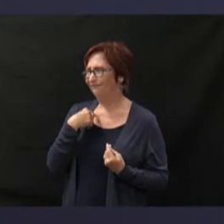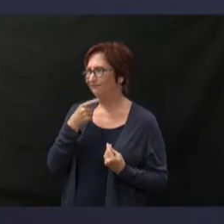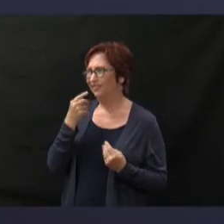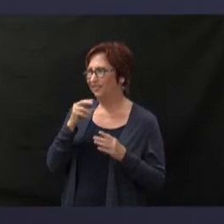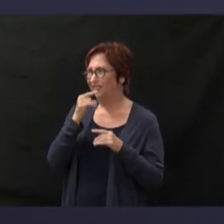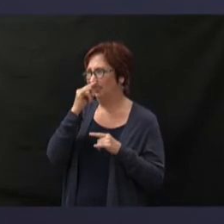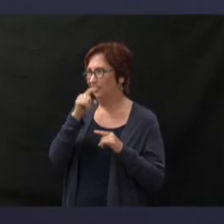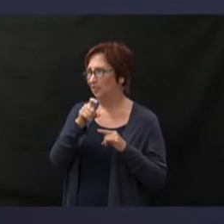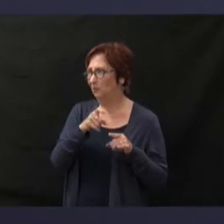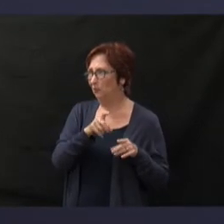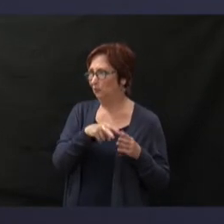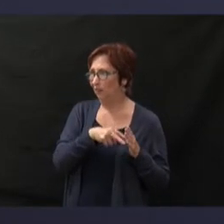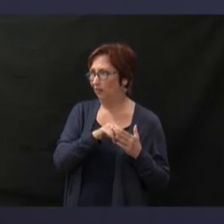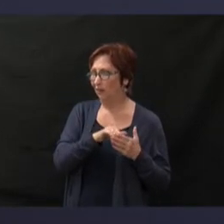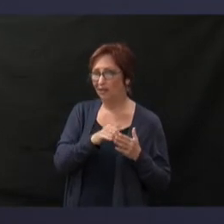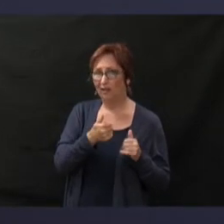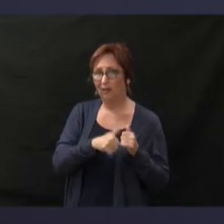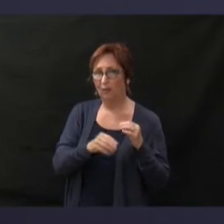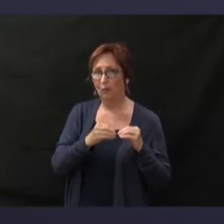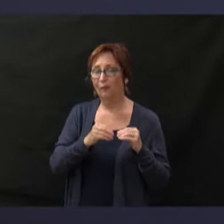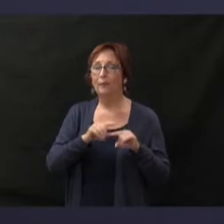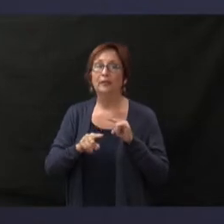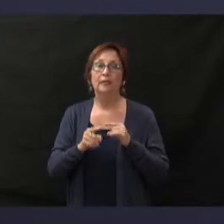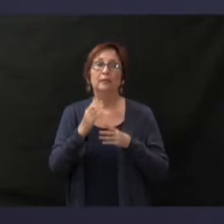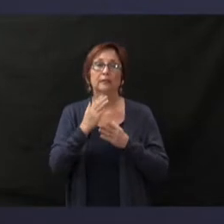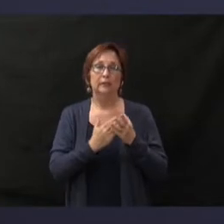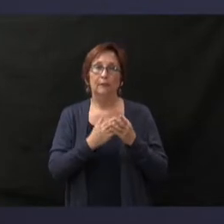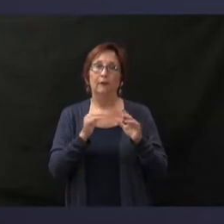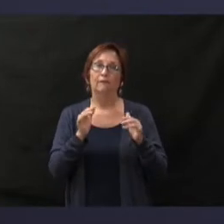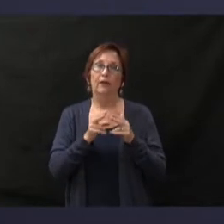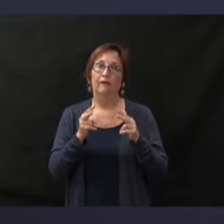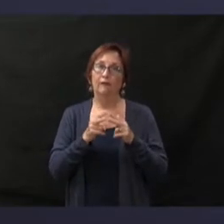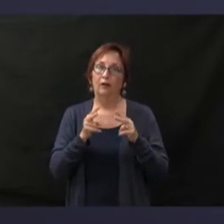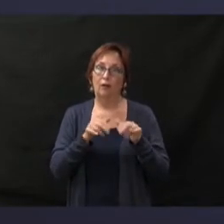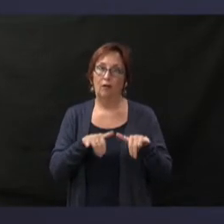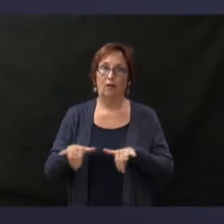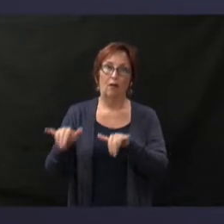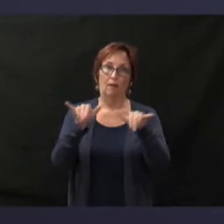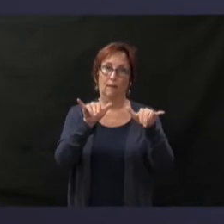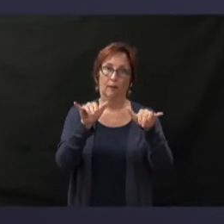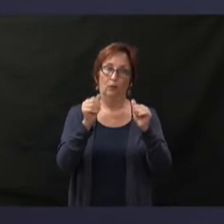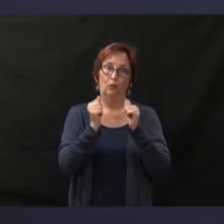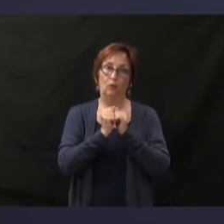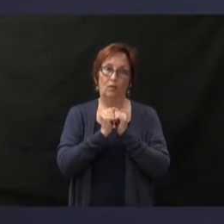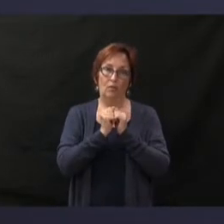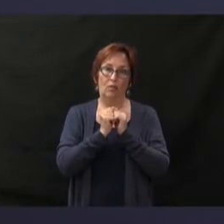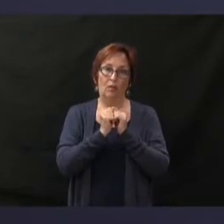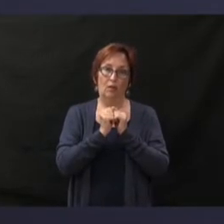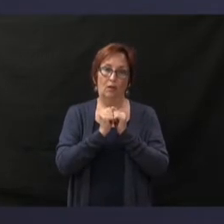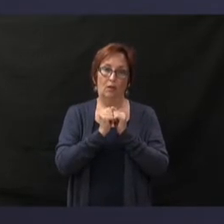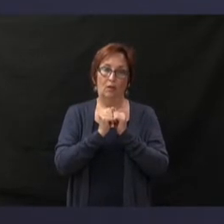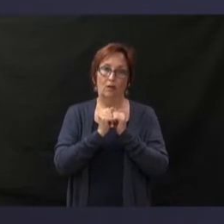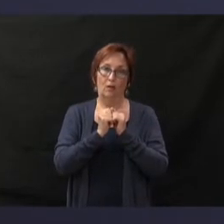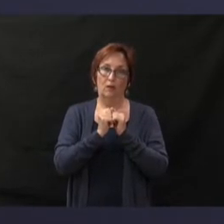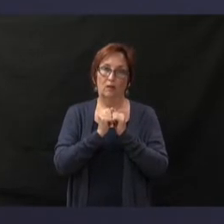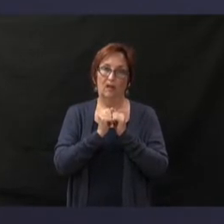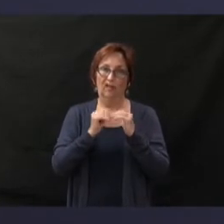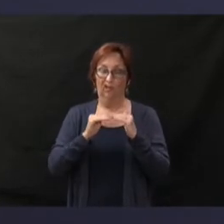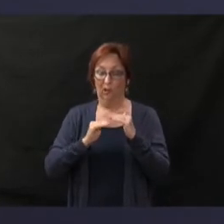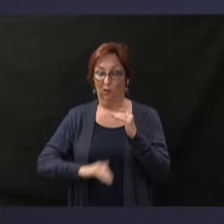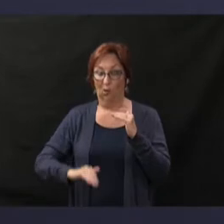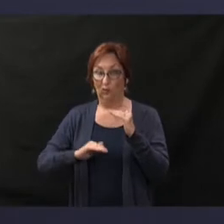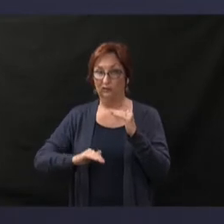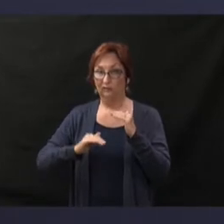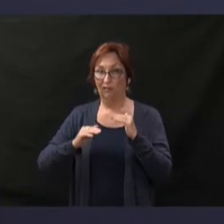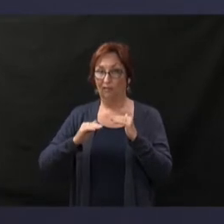But some of these are very common with at the very lowest level.